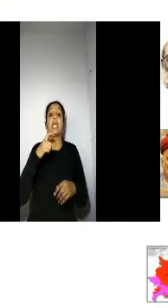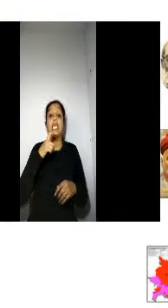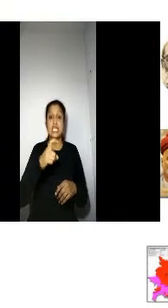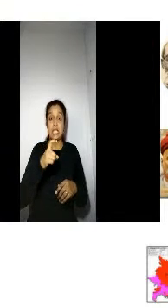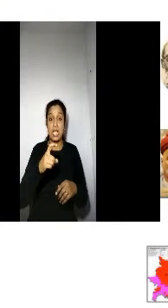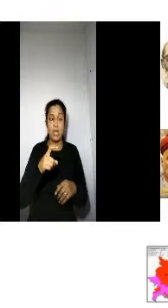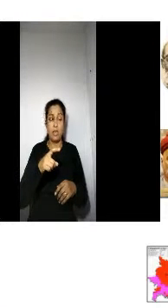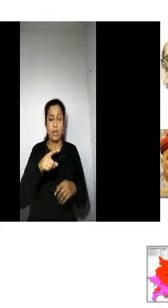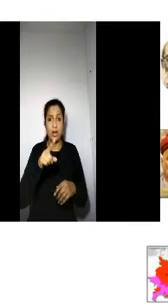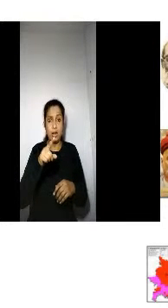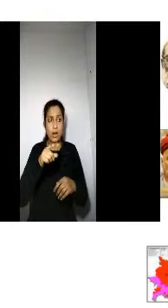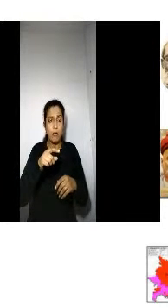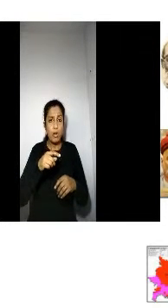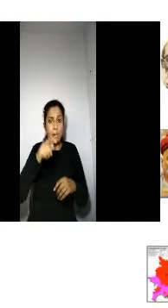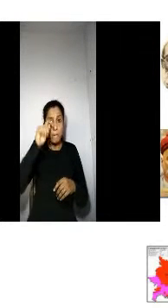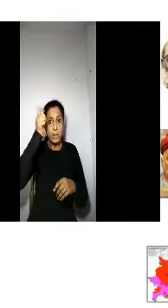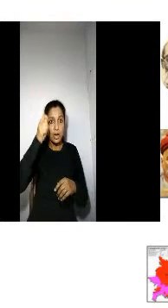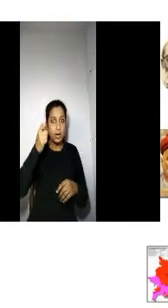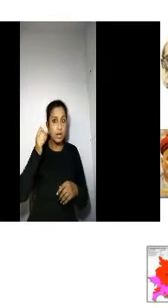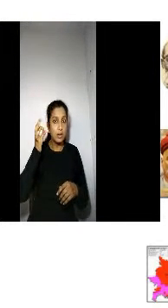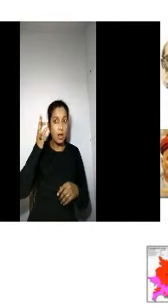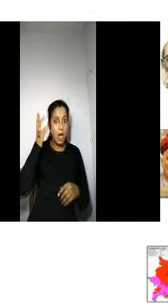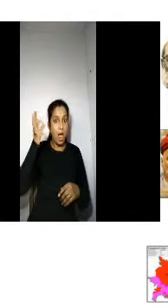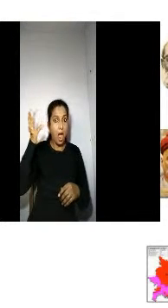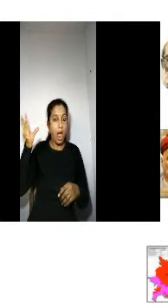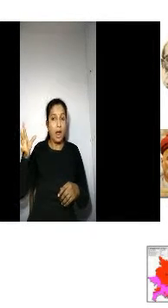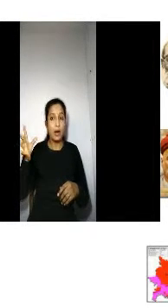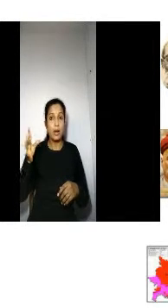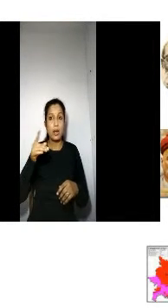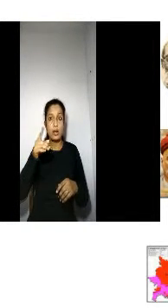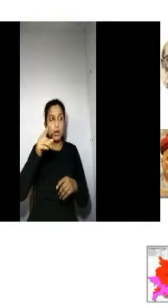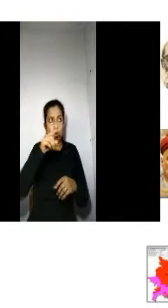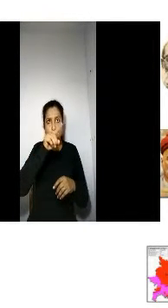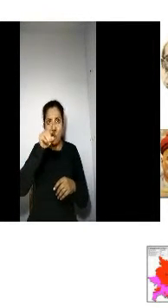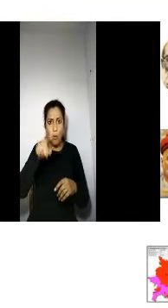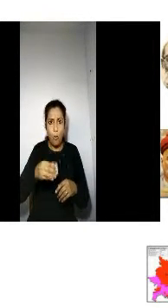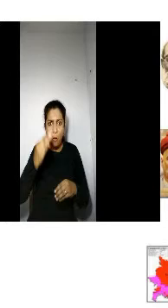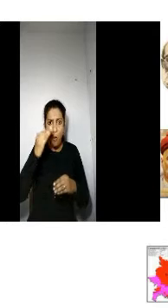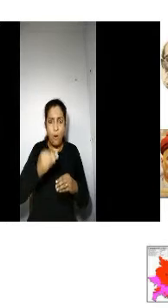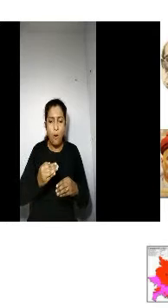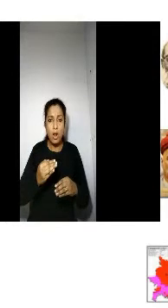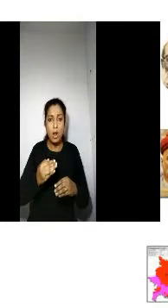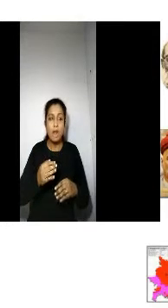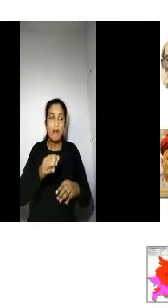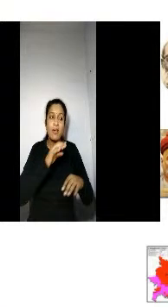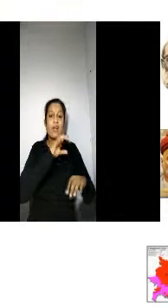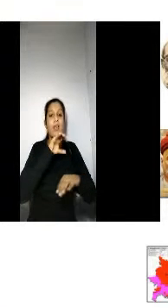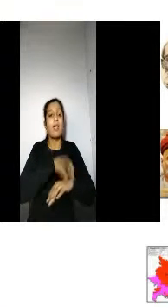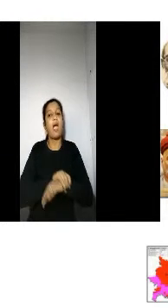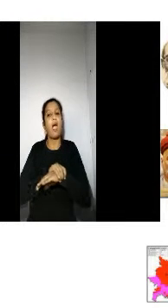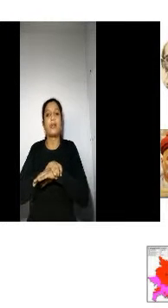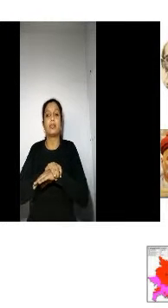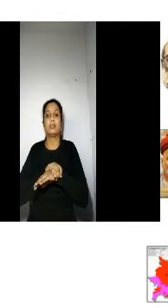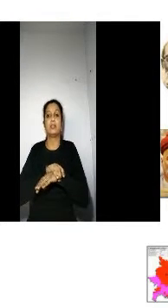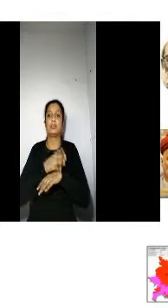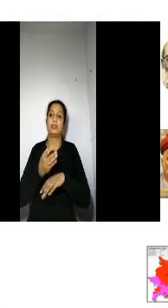Was arrested due to these reasons.